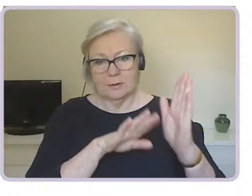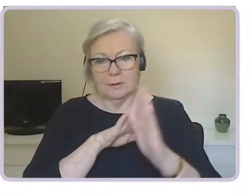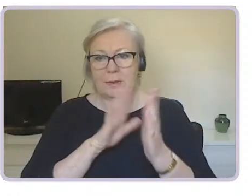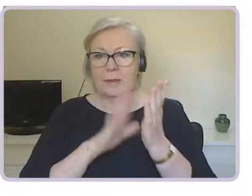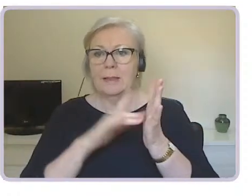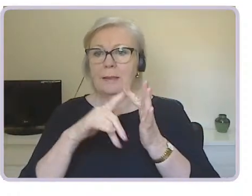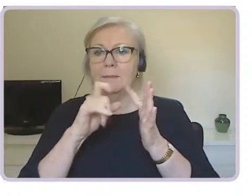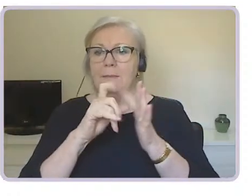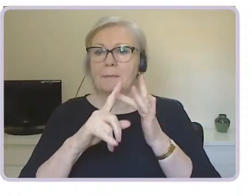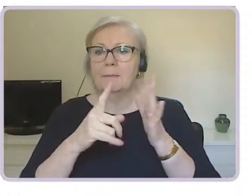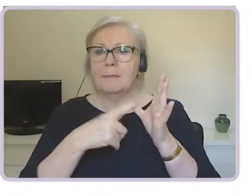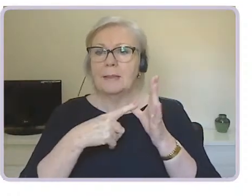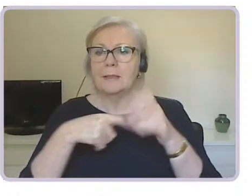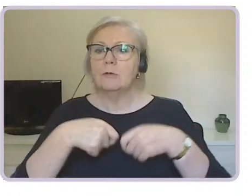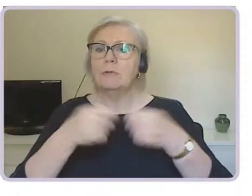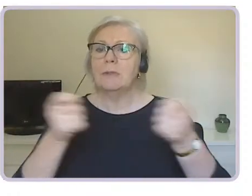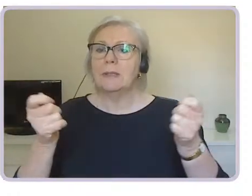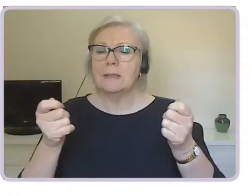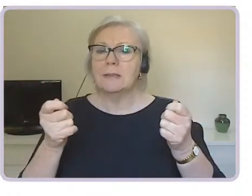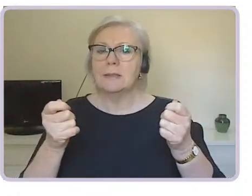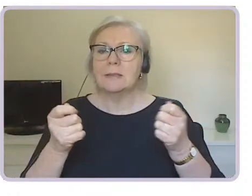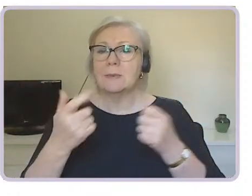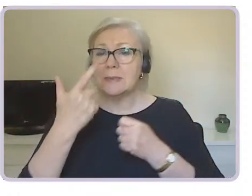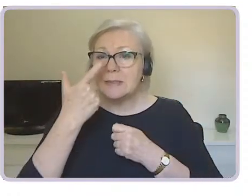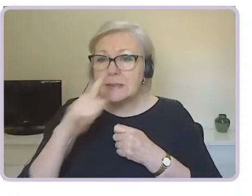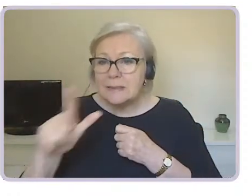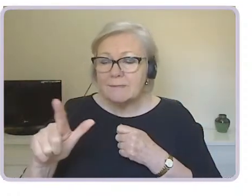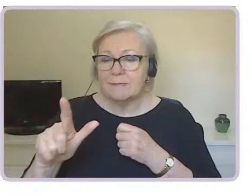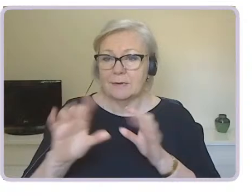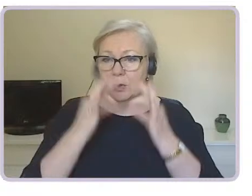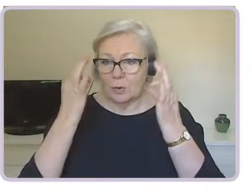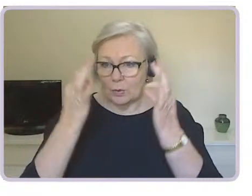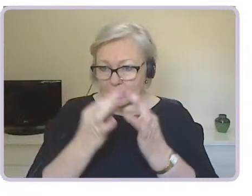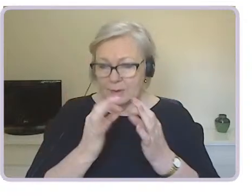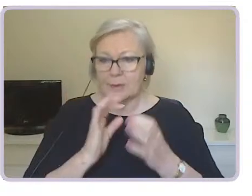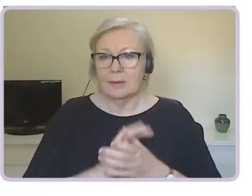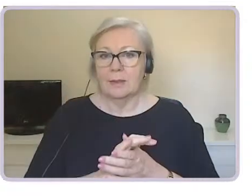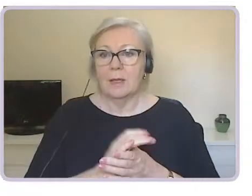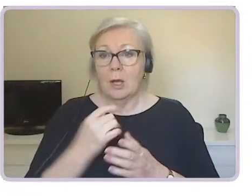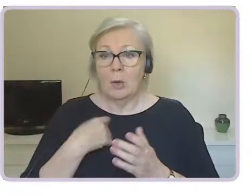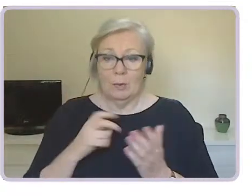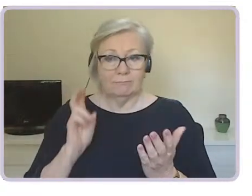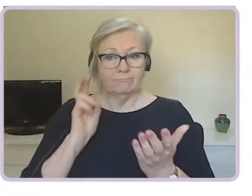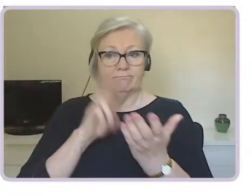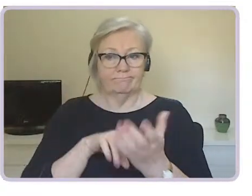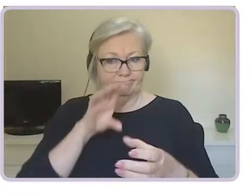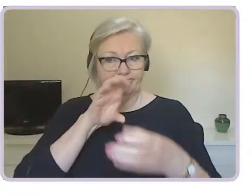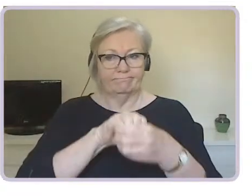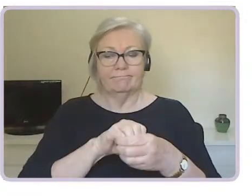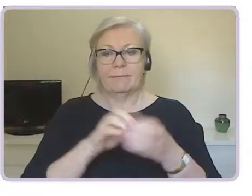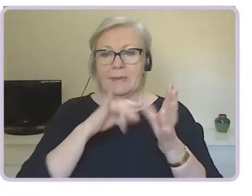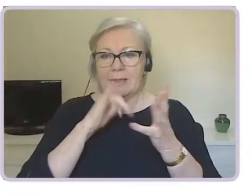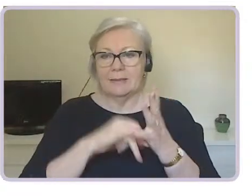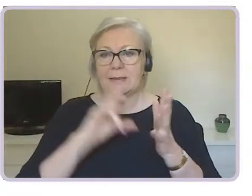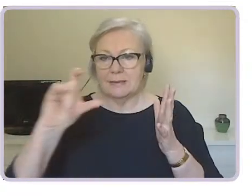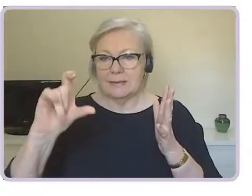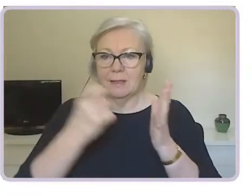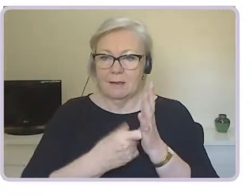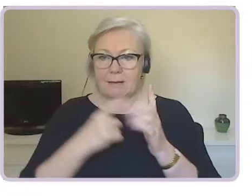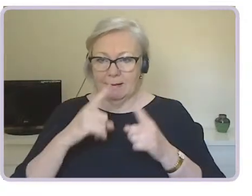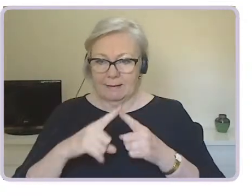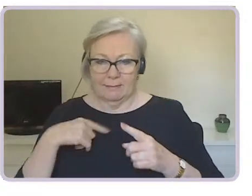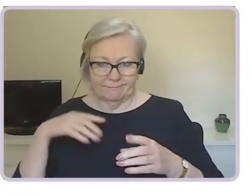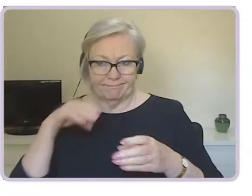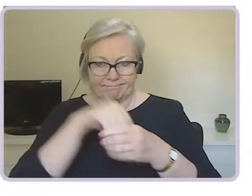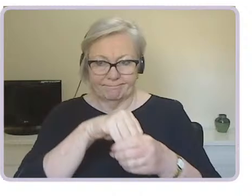there, which was 70 organisations, and in fact we signed on to that as a CRE, and